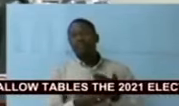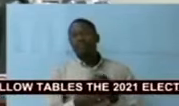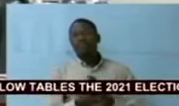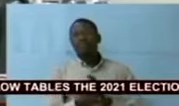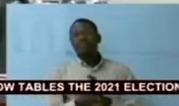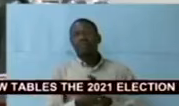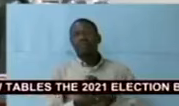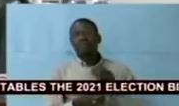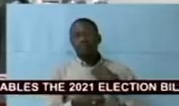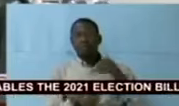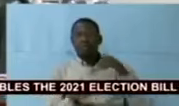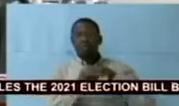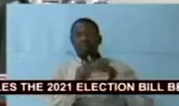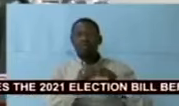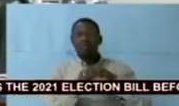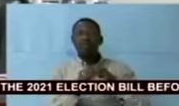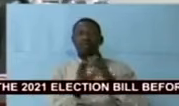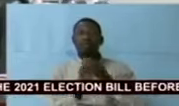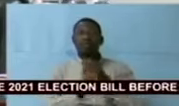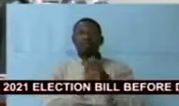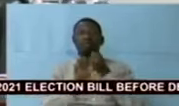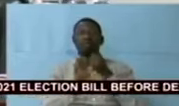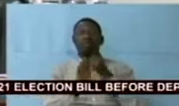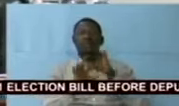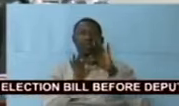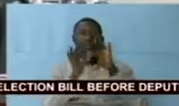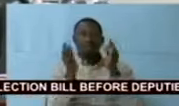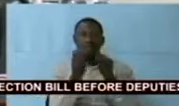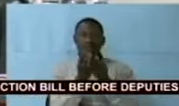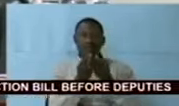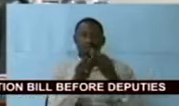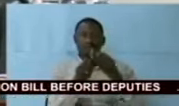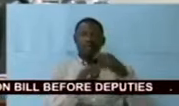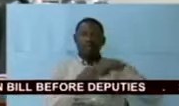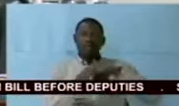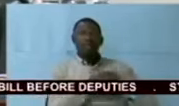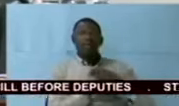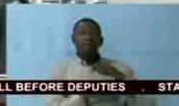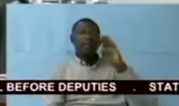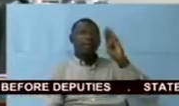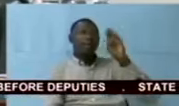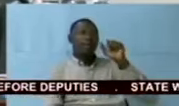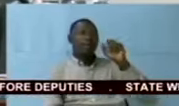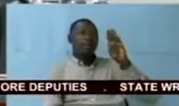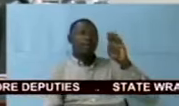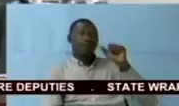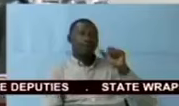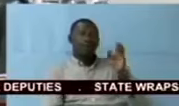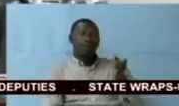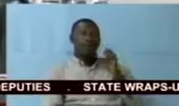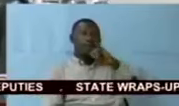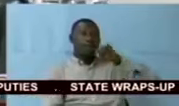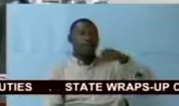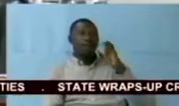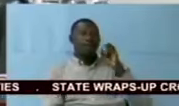But I was part of the defense team in the Baba Job trial. And